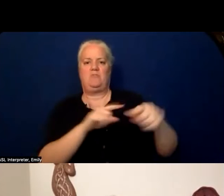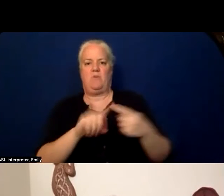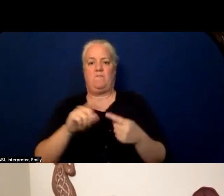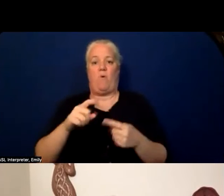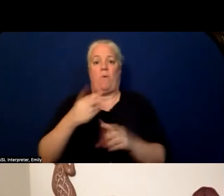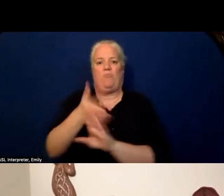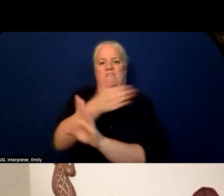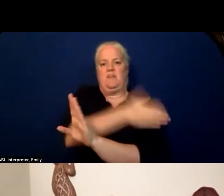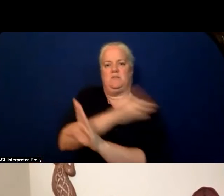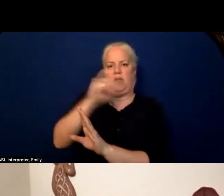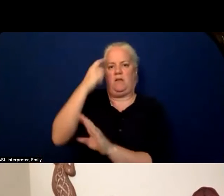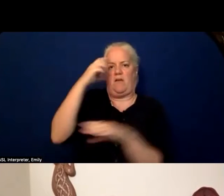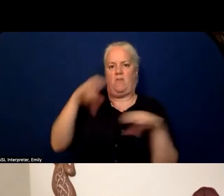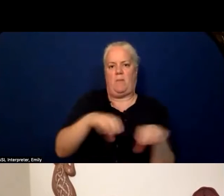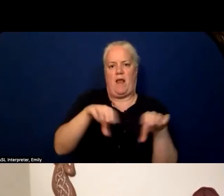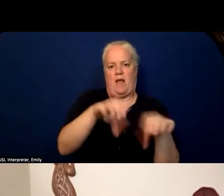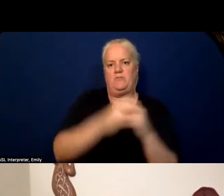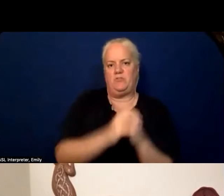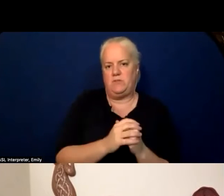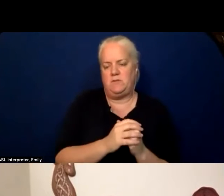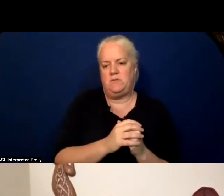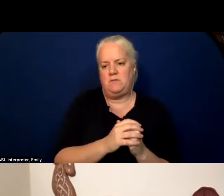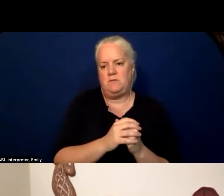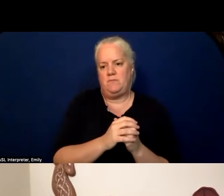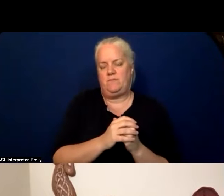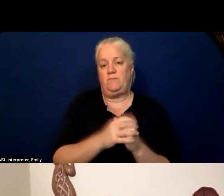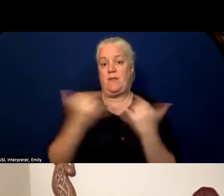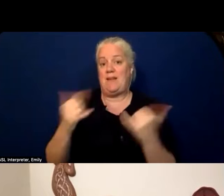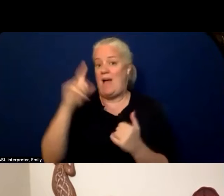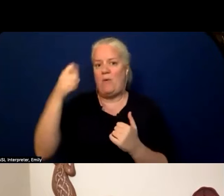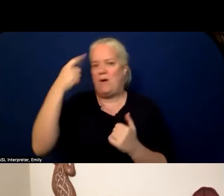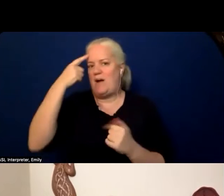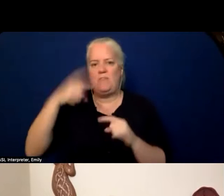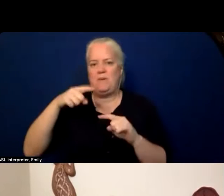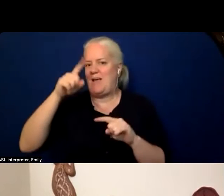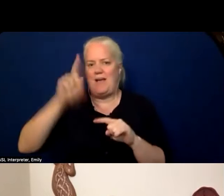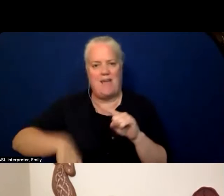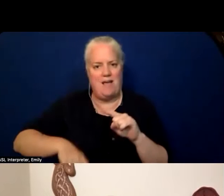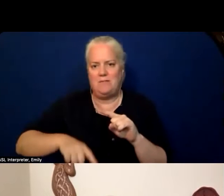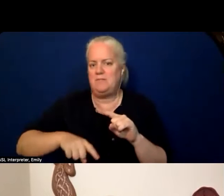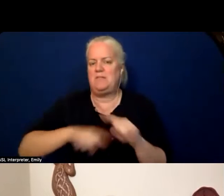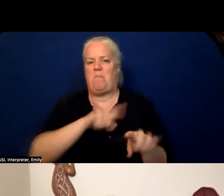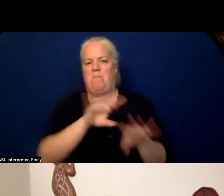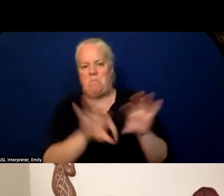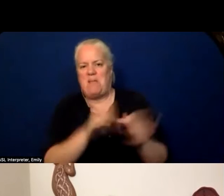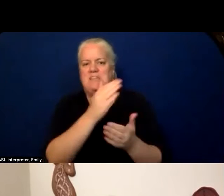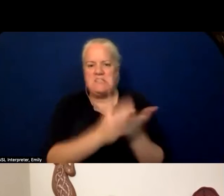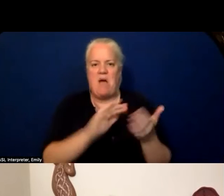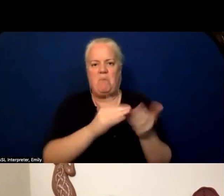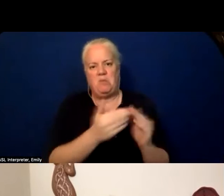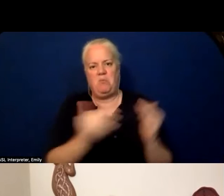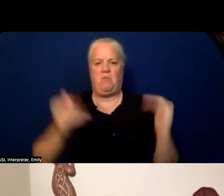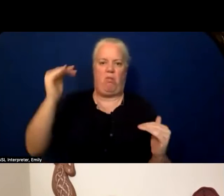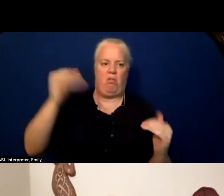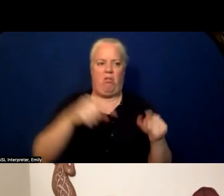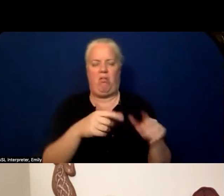were saying previously, saying that governments can no longer constitutionally select certain communities, all